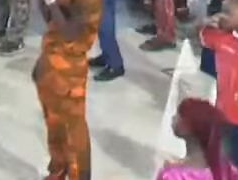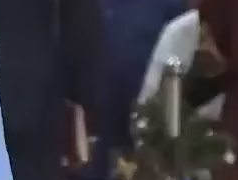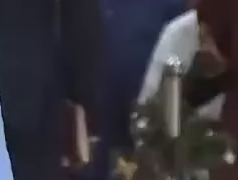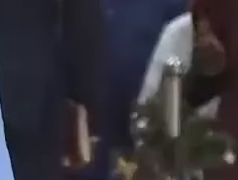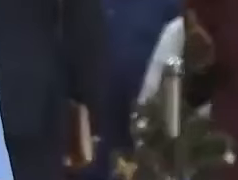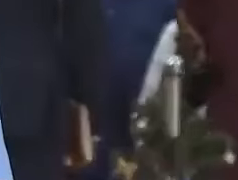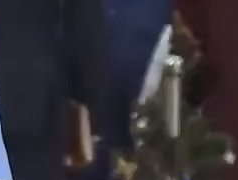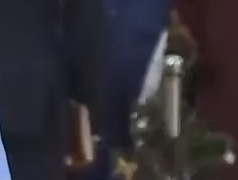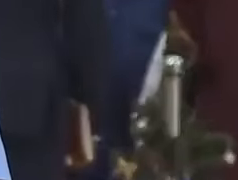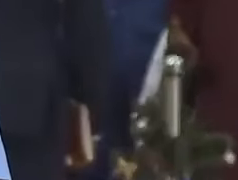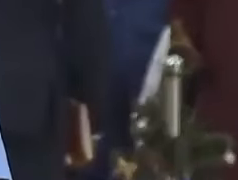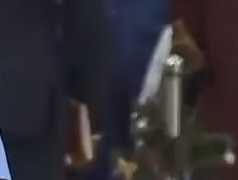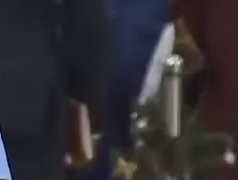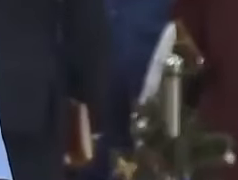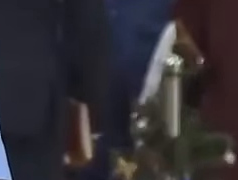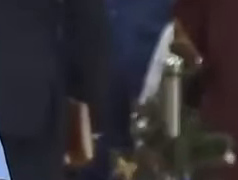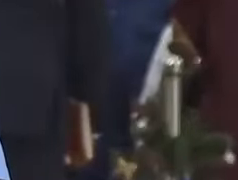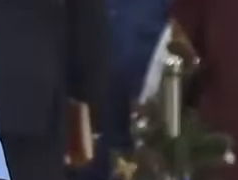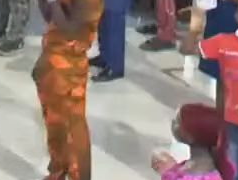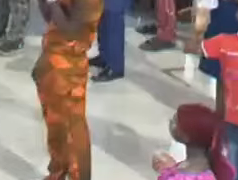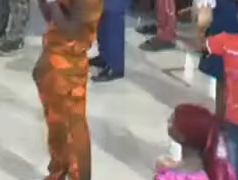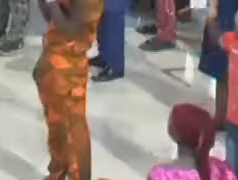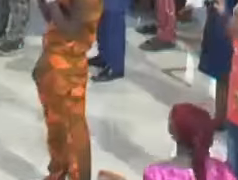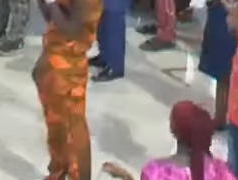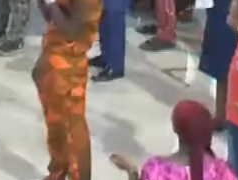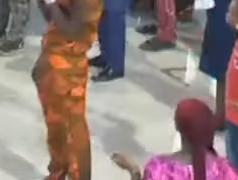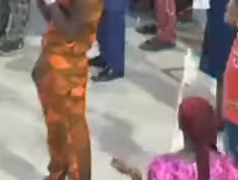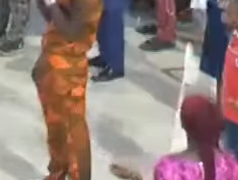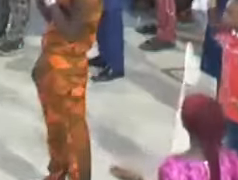He will open your ears.